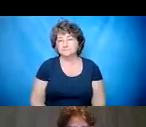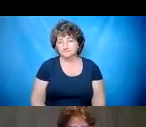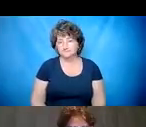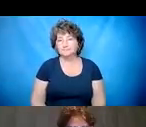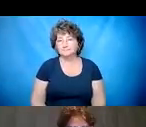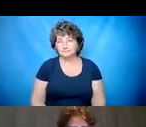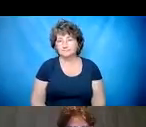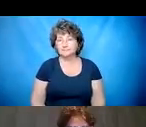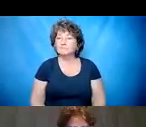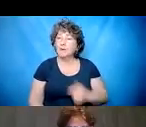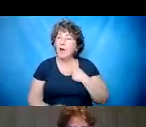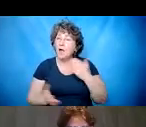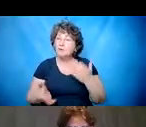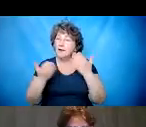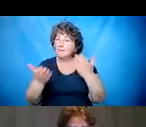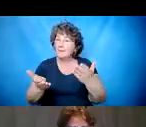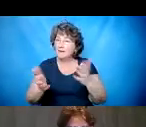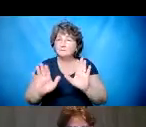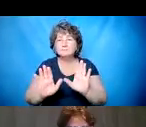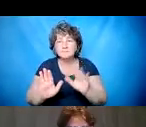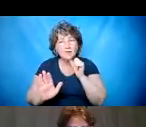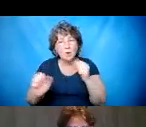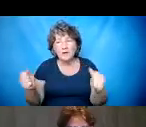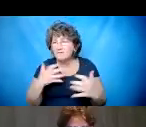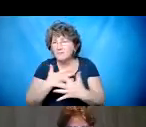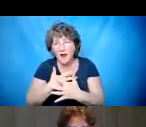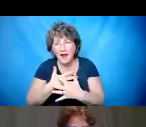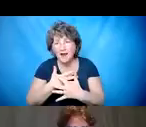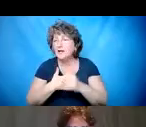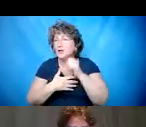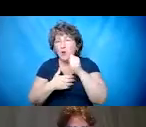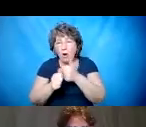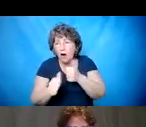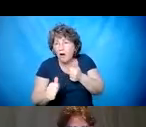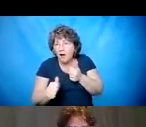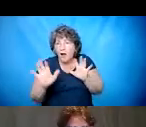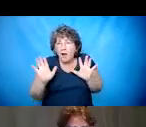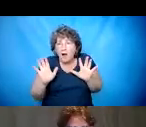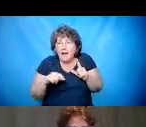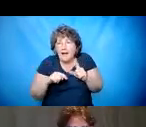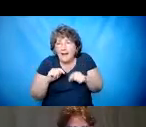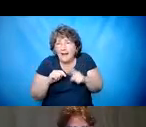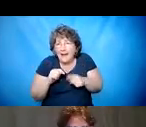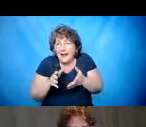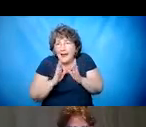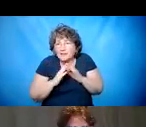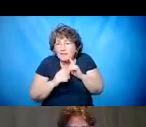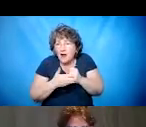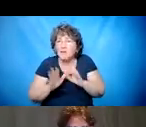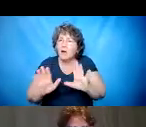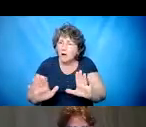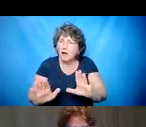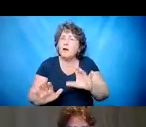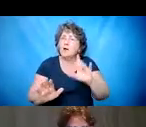I recommend not being afraid when requesting information and help in our language,